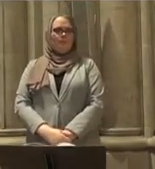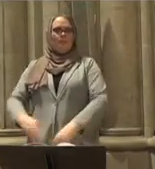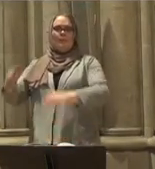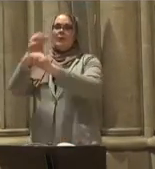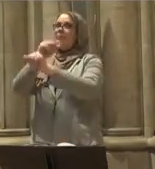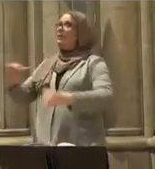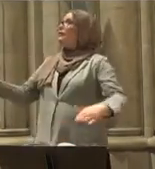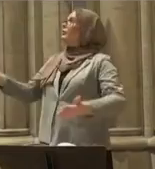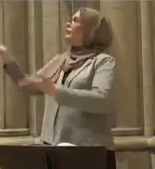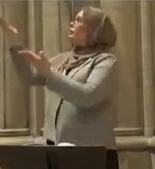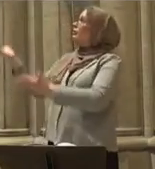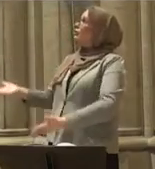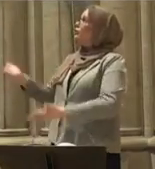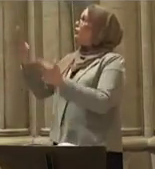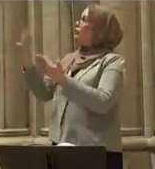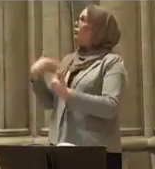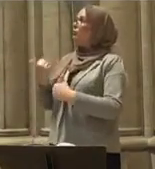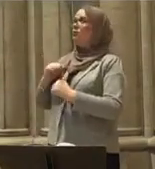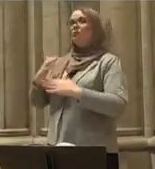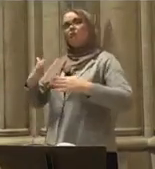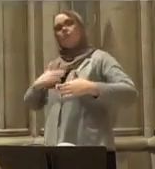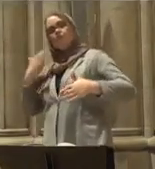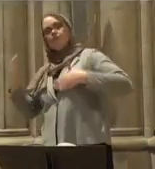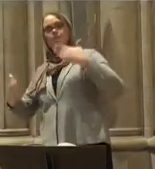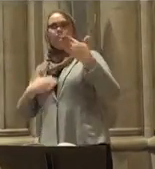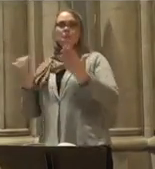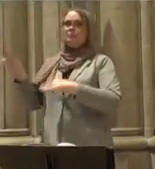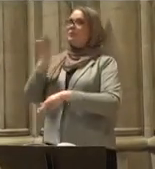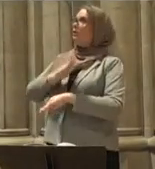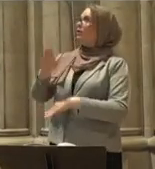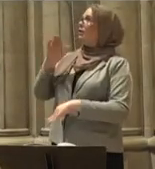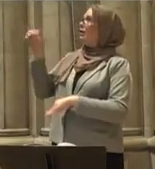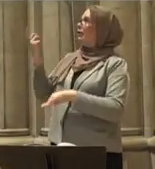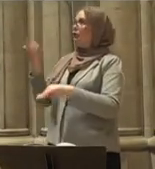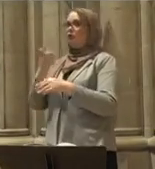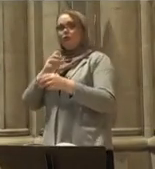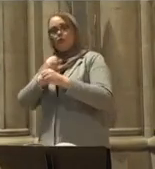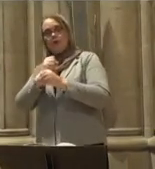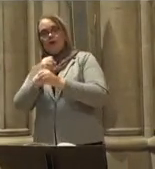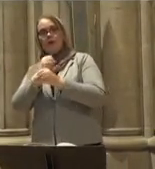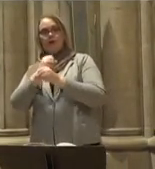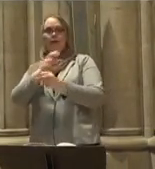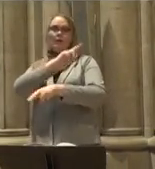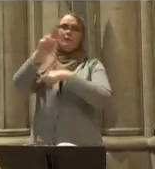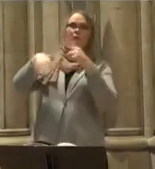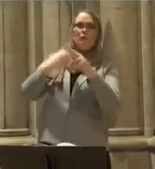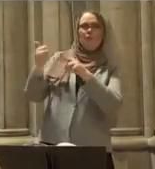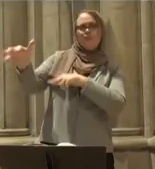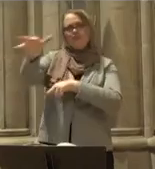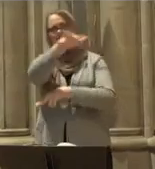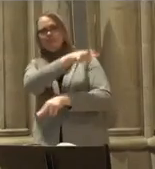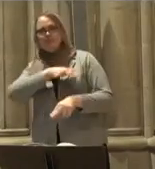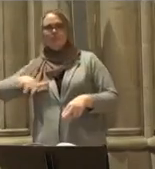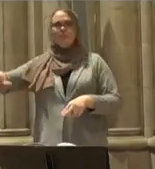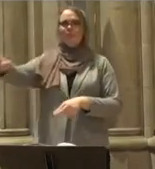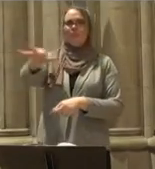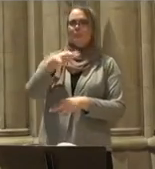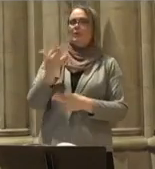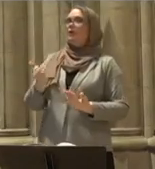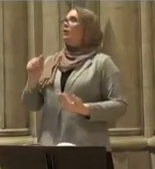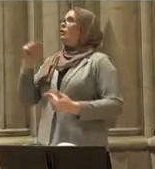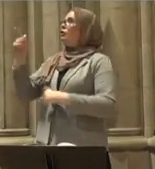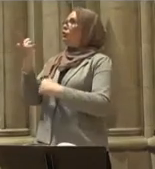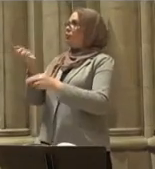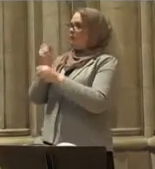Blessed are you, gracious God, creator of the universe and giver of life. You formed us in your own image and called us to dwell in